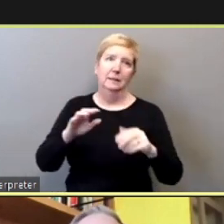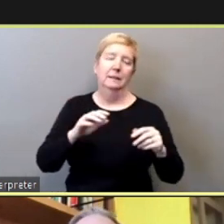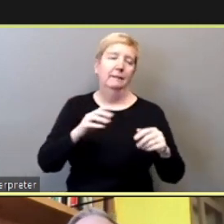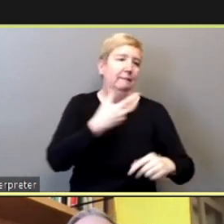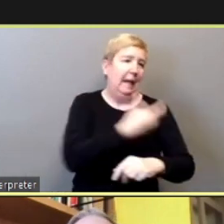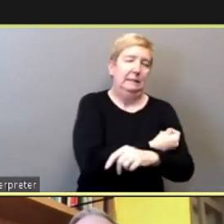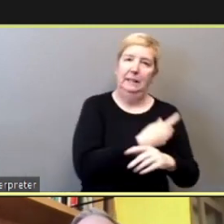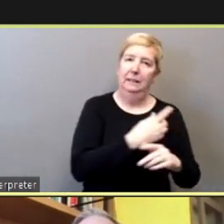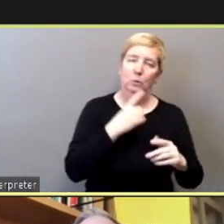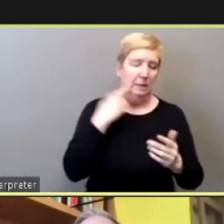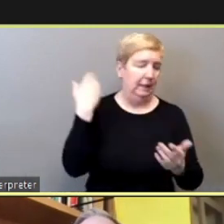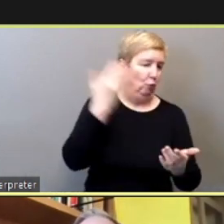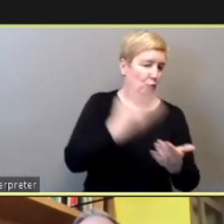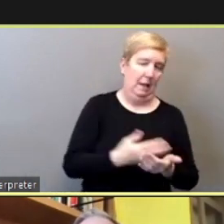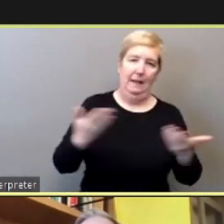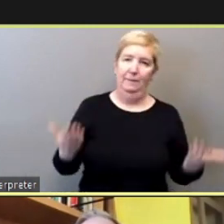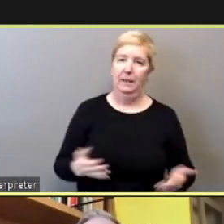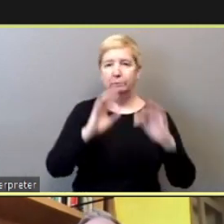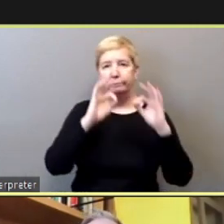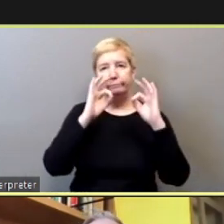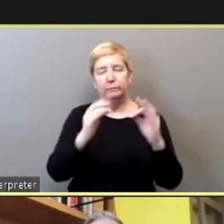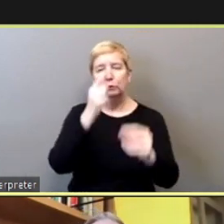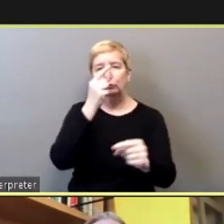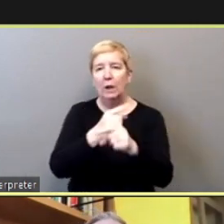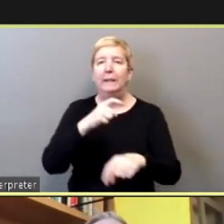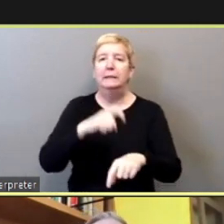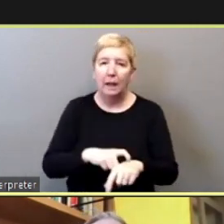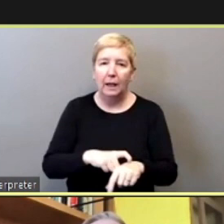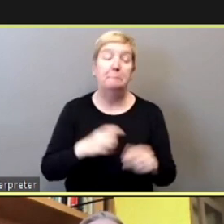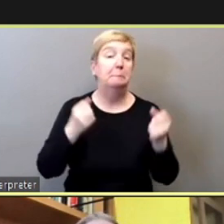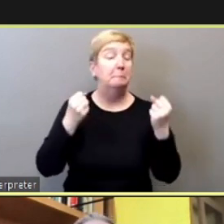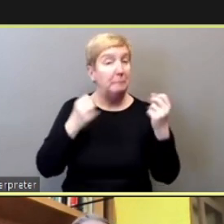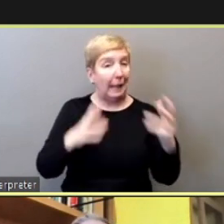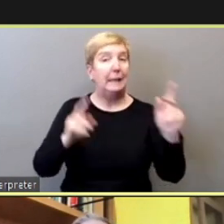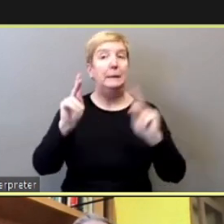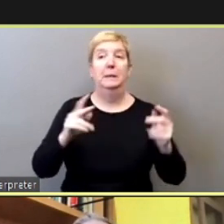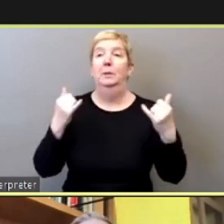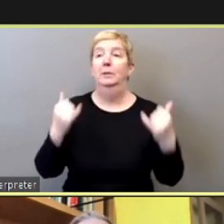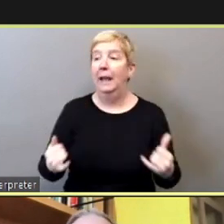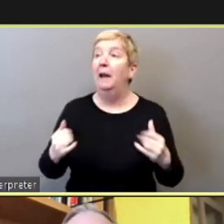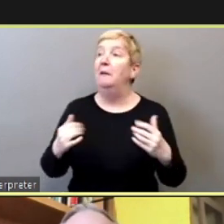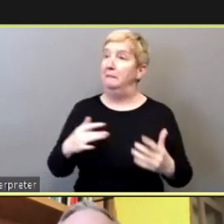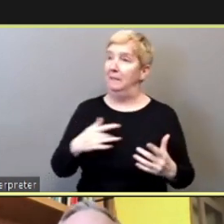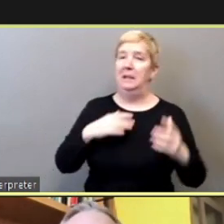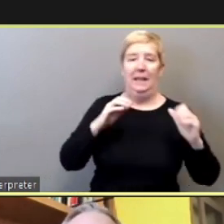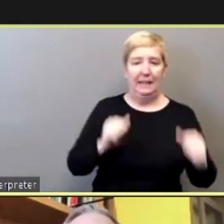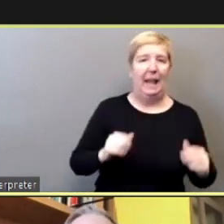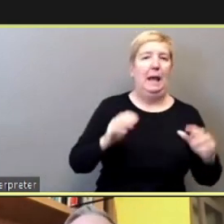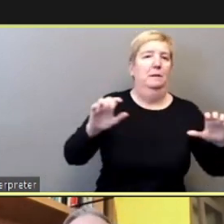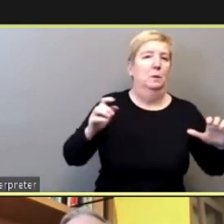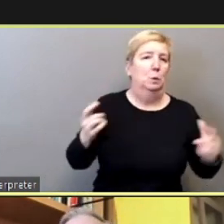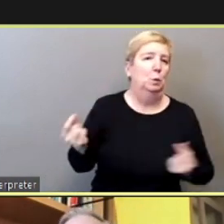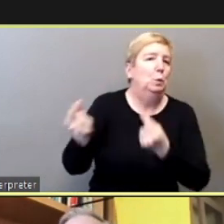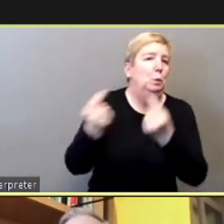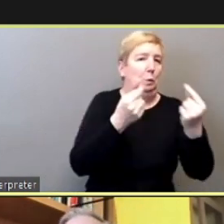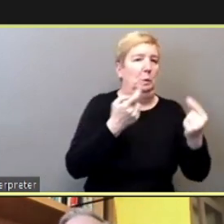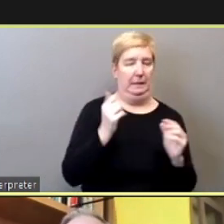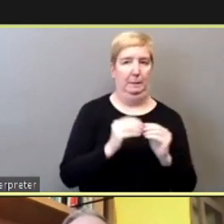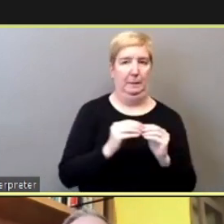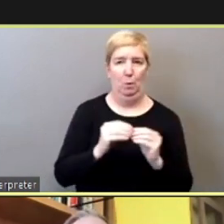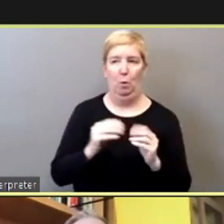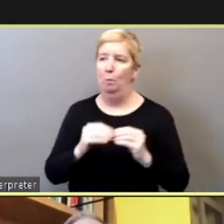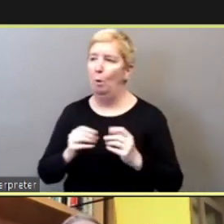time. And I think many folks are now enjoying the ability to do a little bit more than we